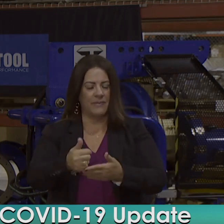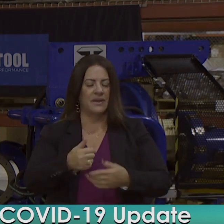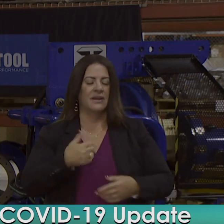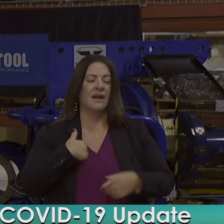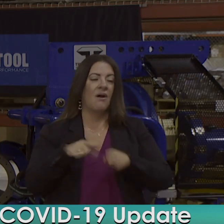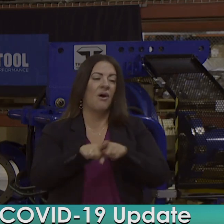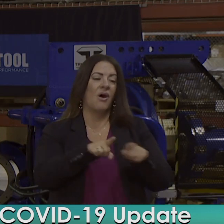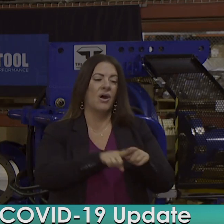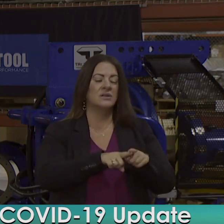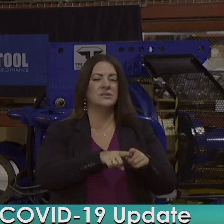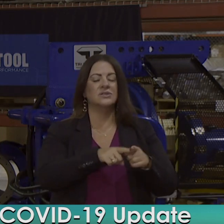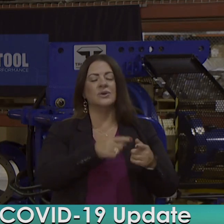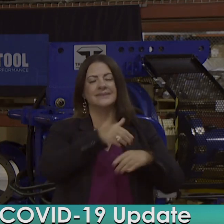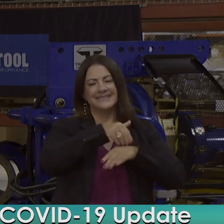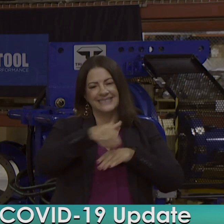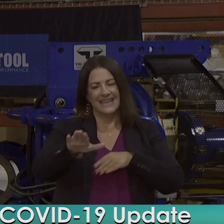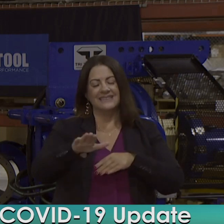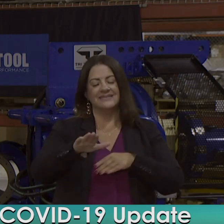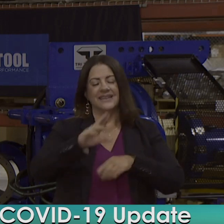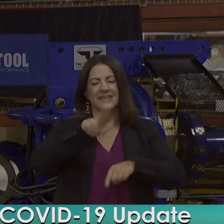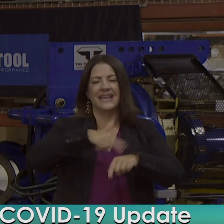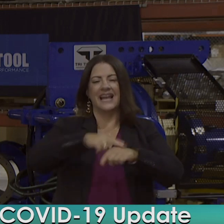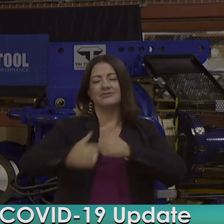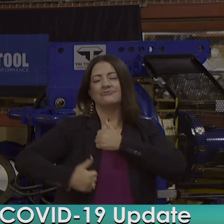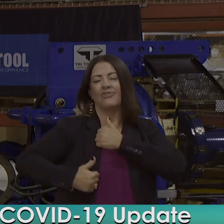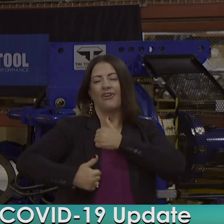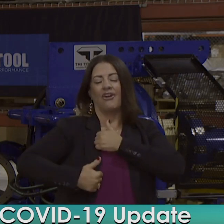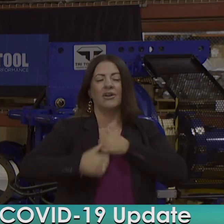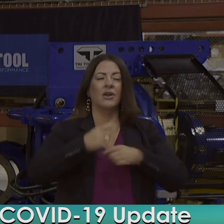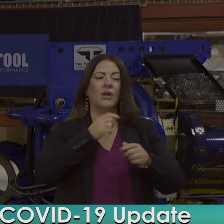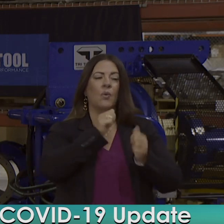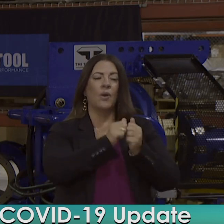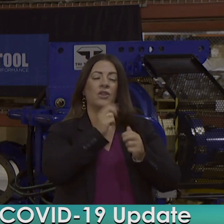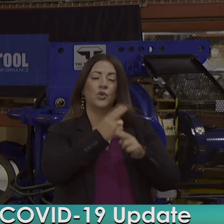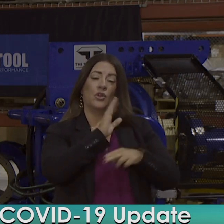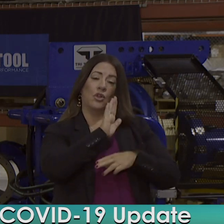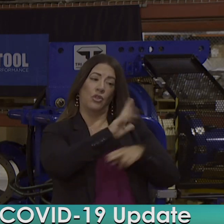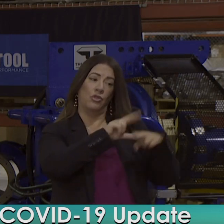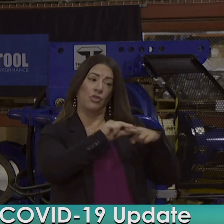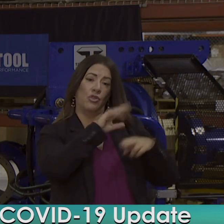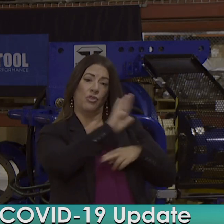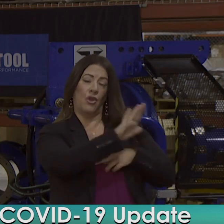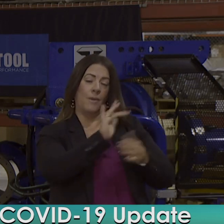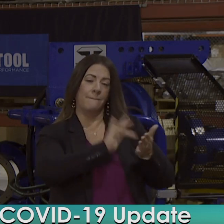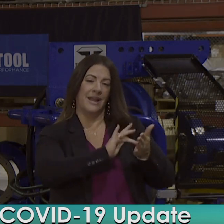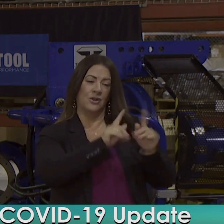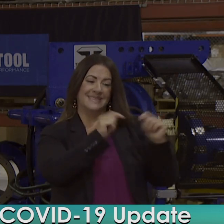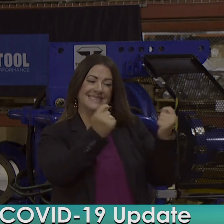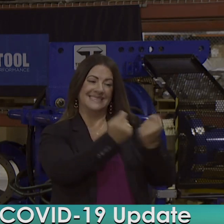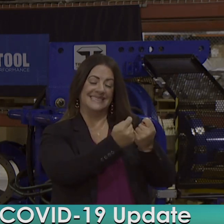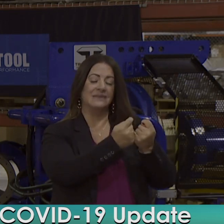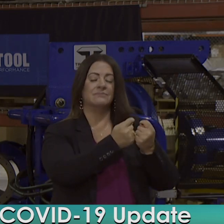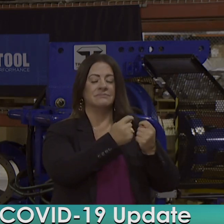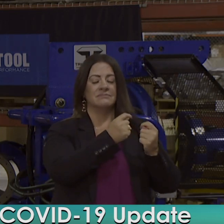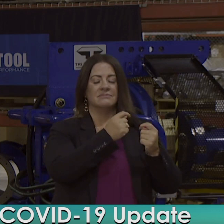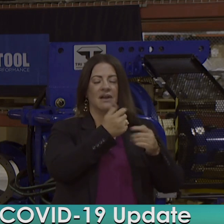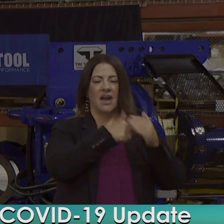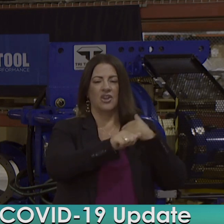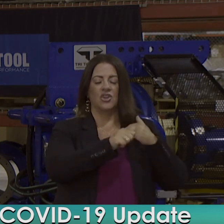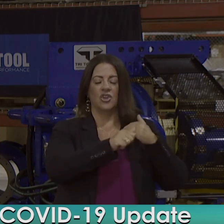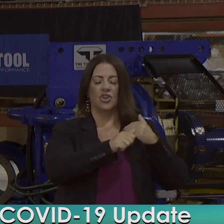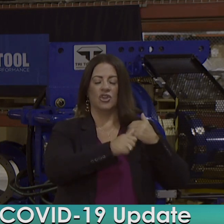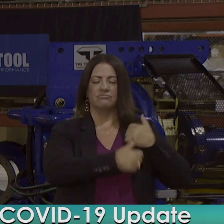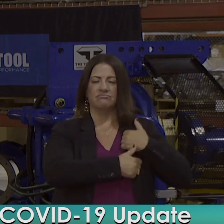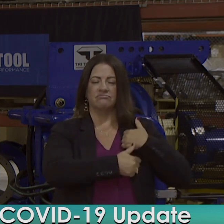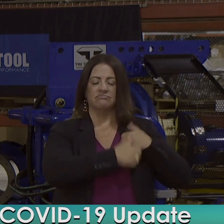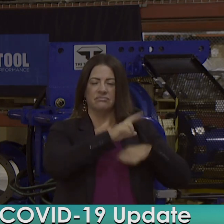44 National Guards men and women in their medical unit down into the county over the last number of weeks. We